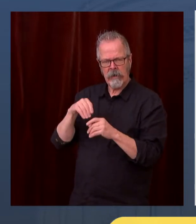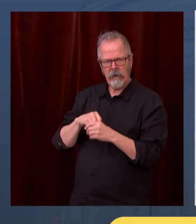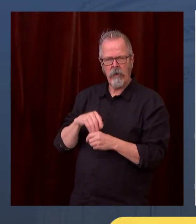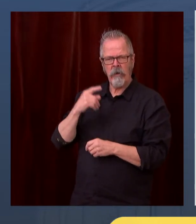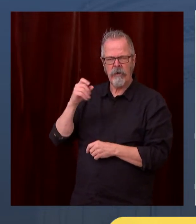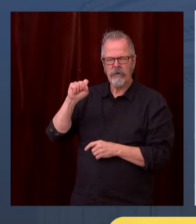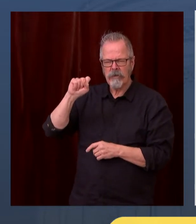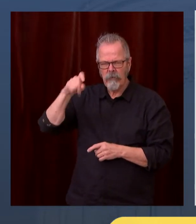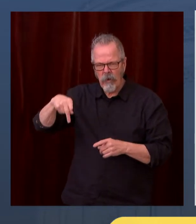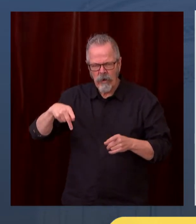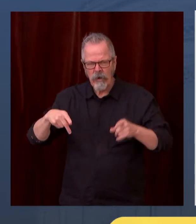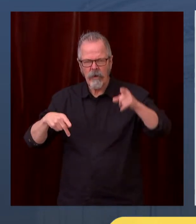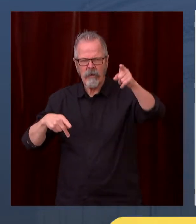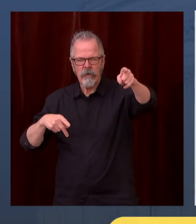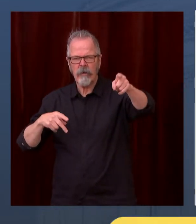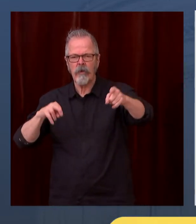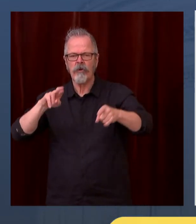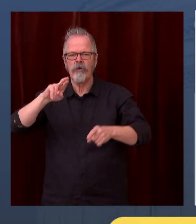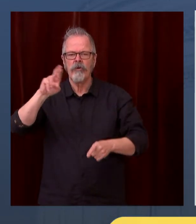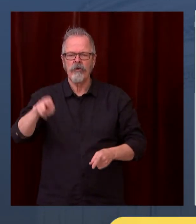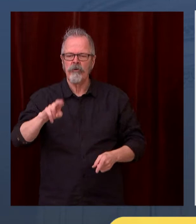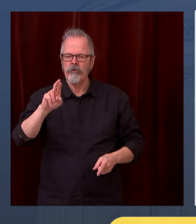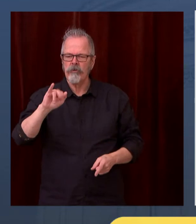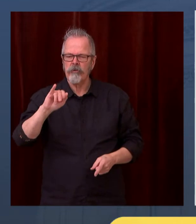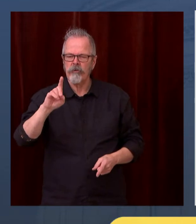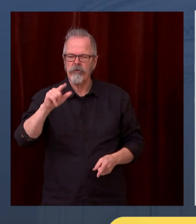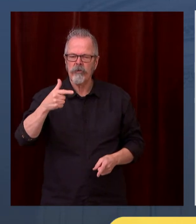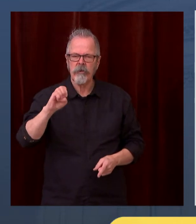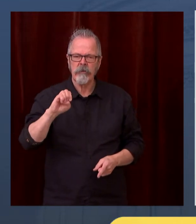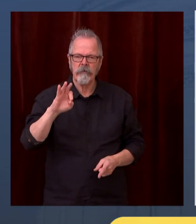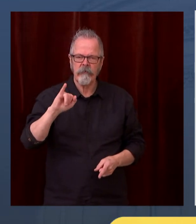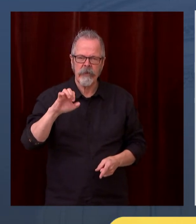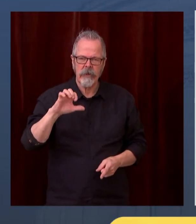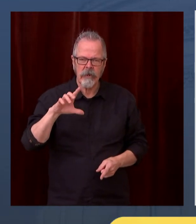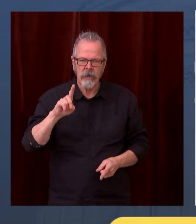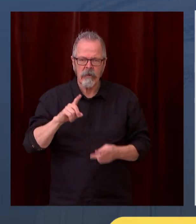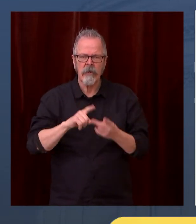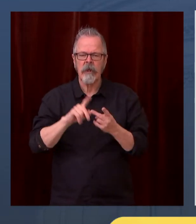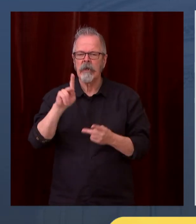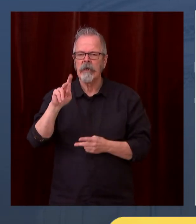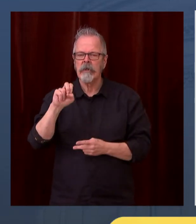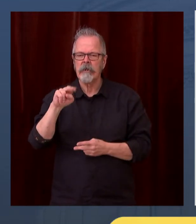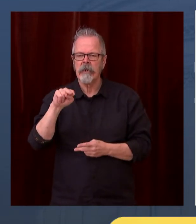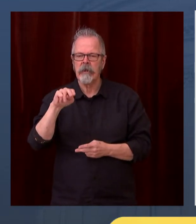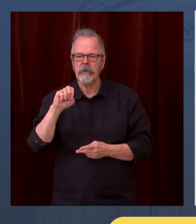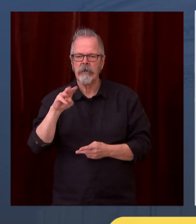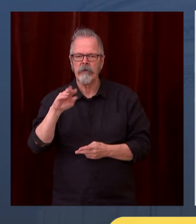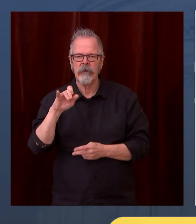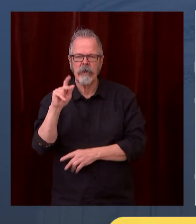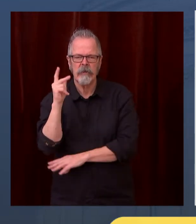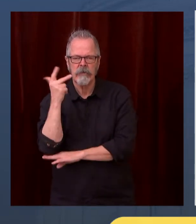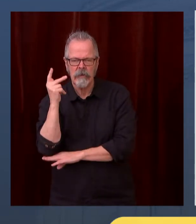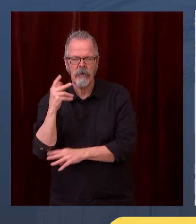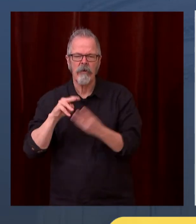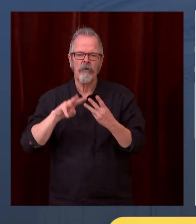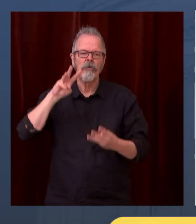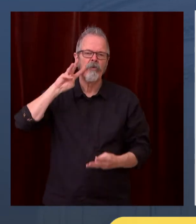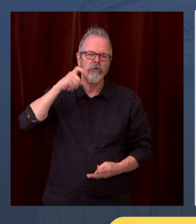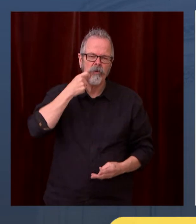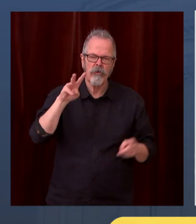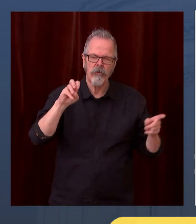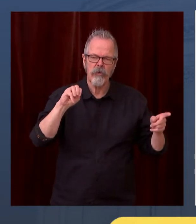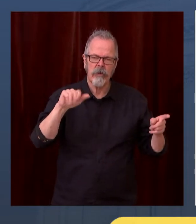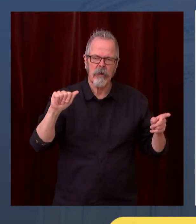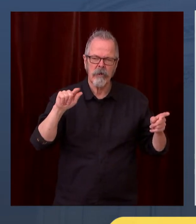Ridgefield, Wenatchee, and Kennewick. And Governor and I visited down in the Clark